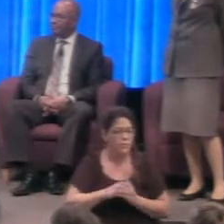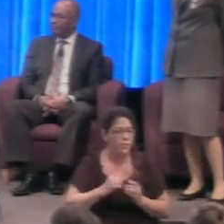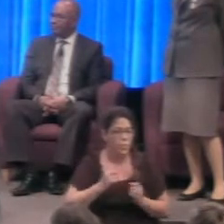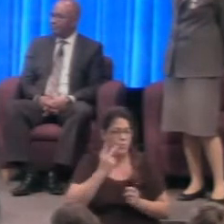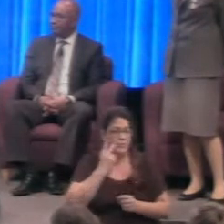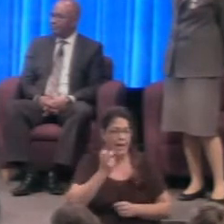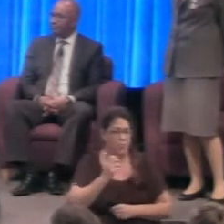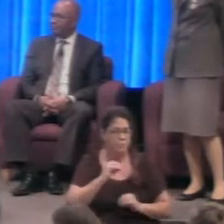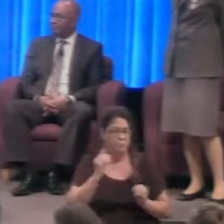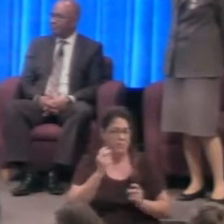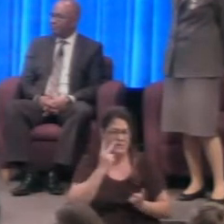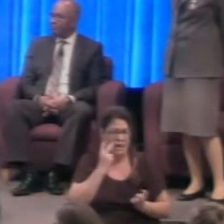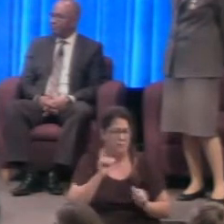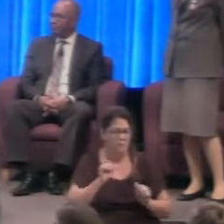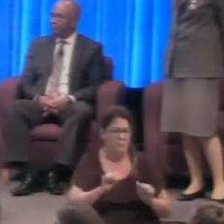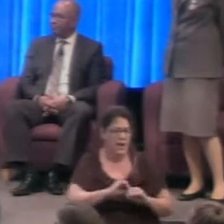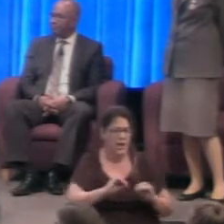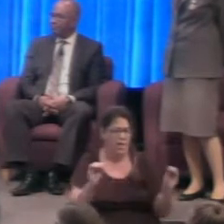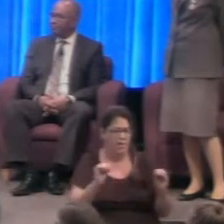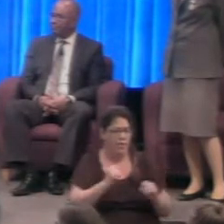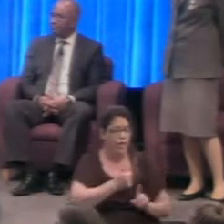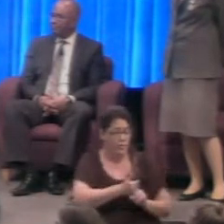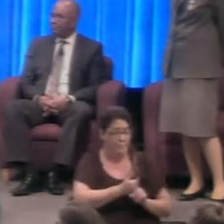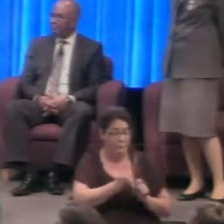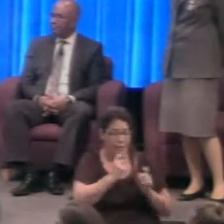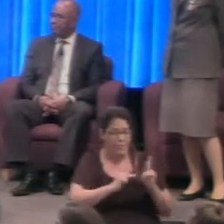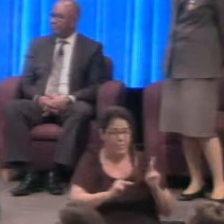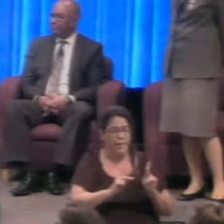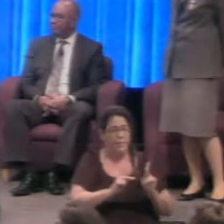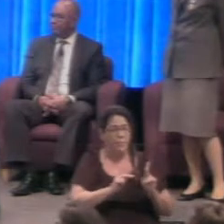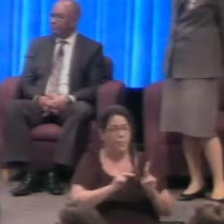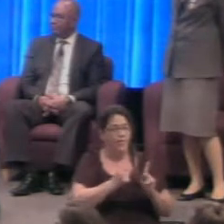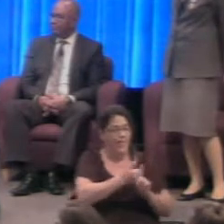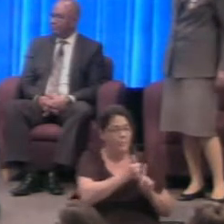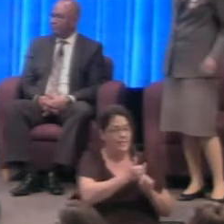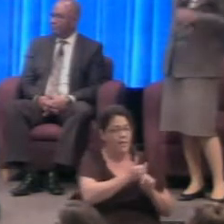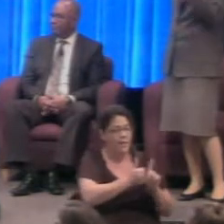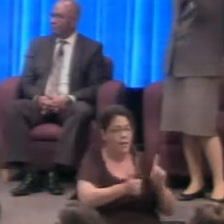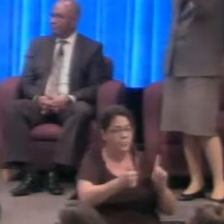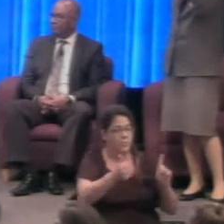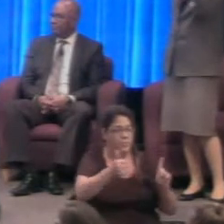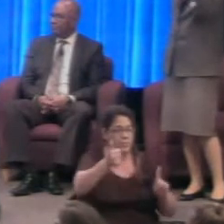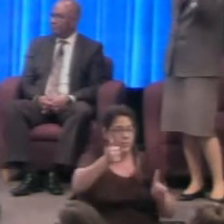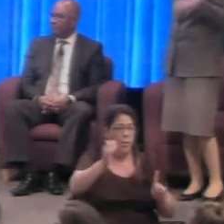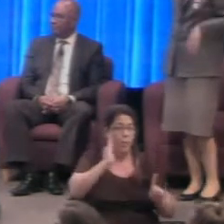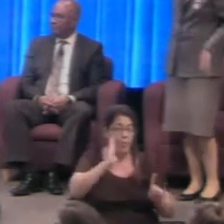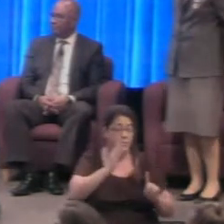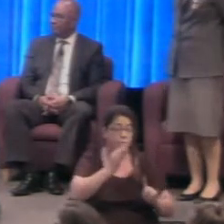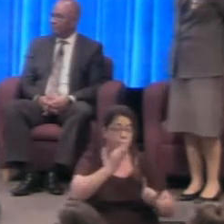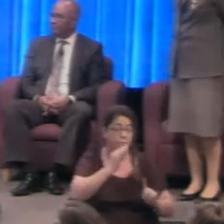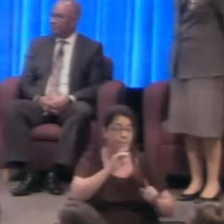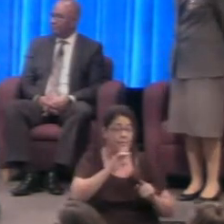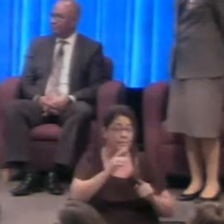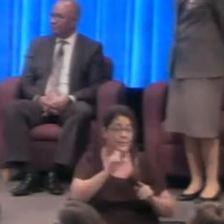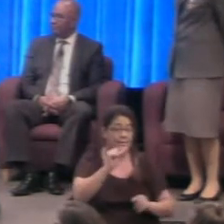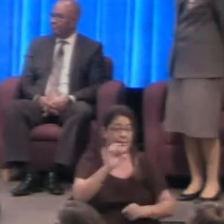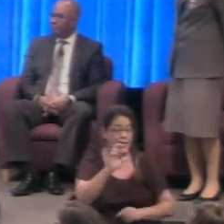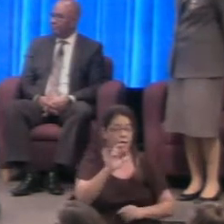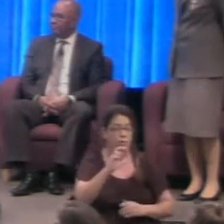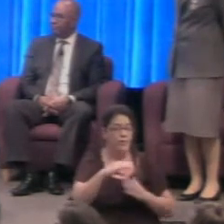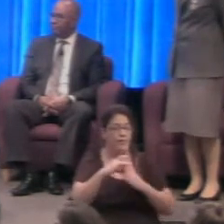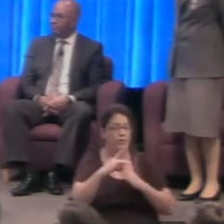of the people that Janet Miller has mentored over the years are in senior leadership positions or will be in senior leadership positions, to include